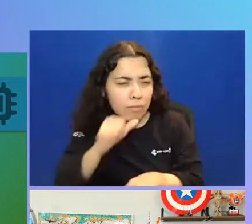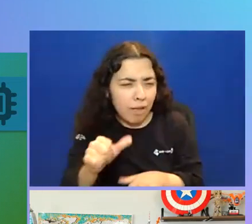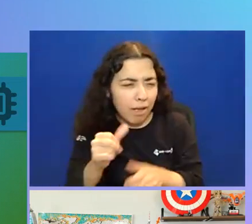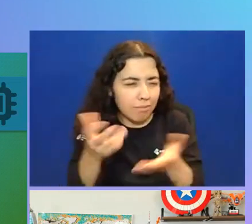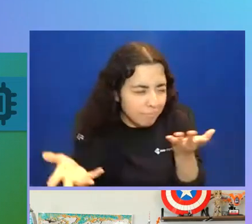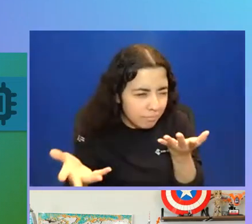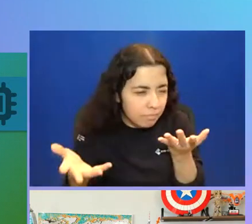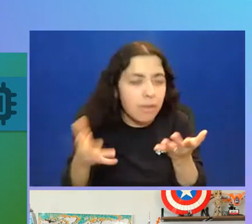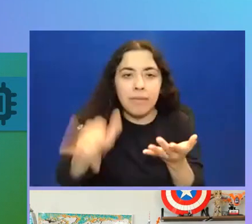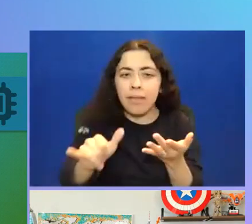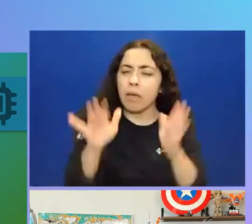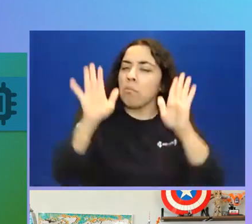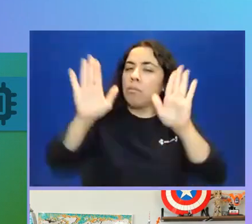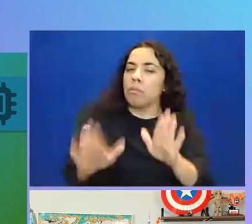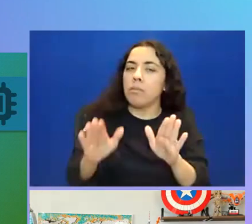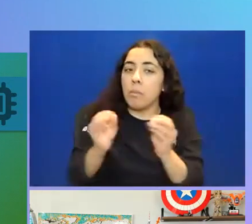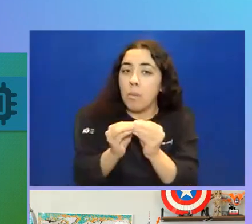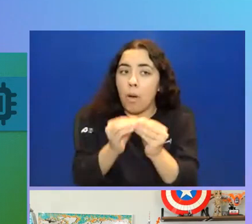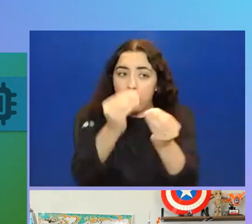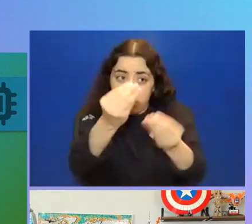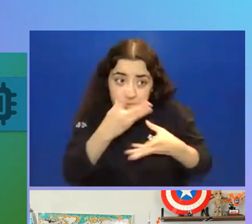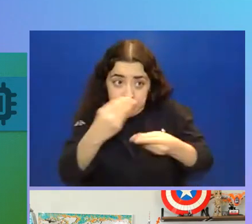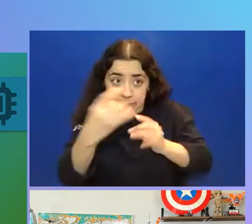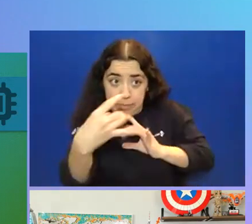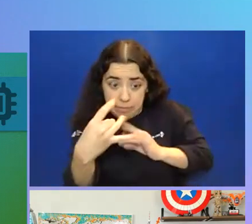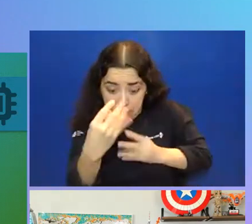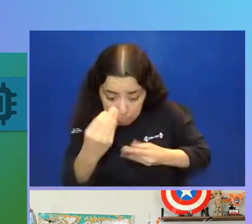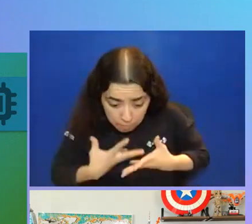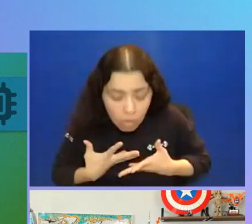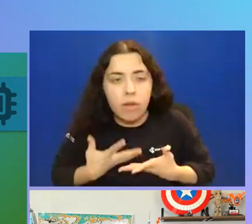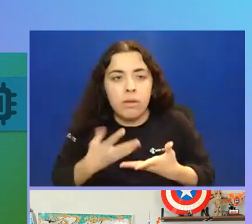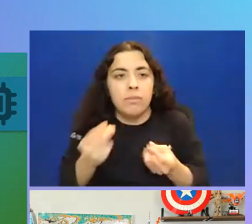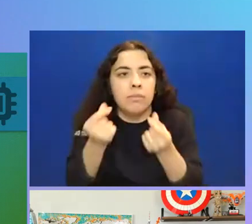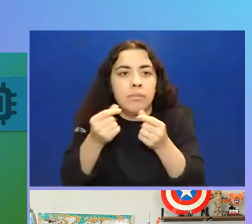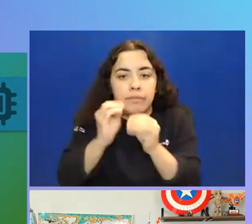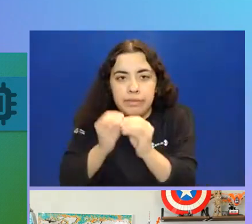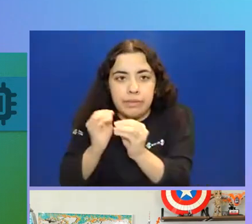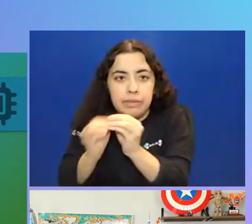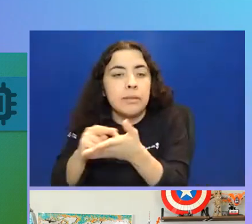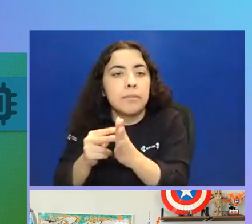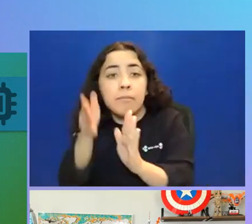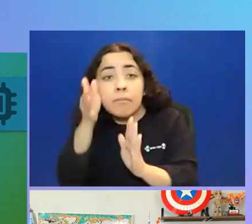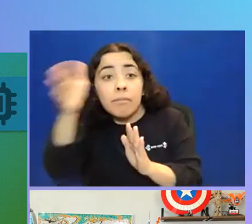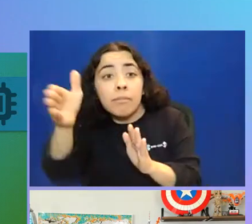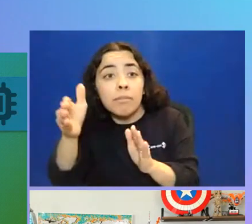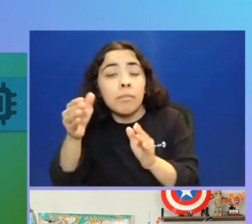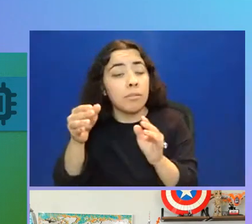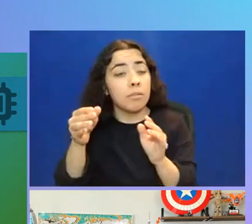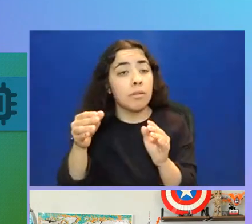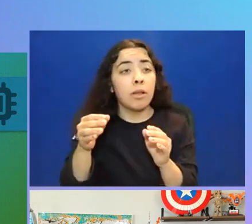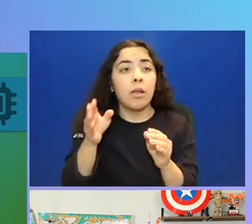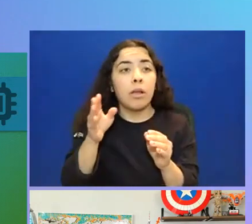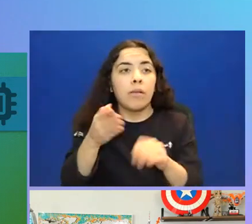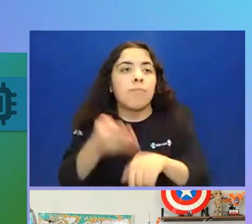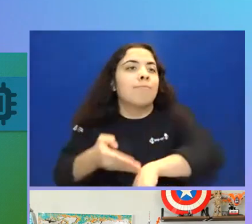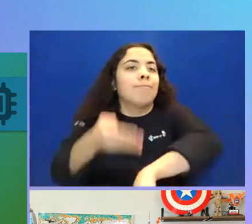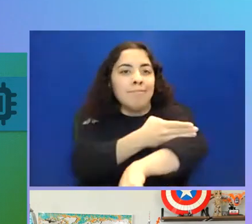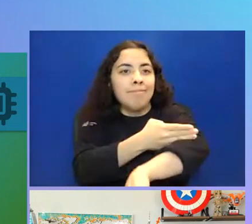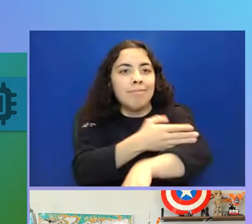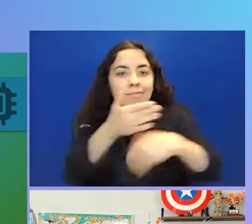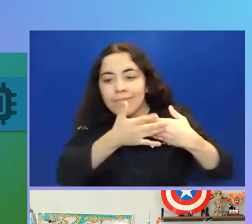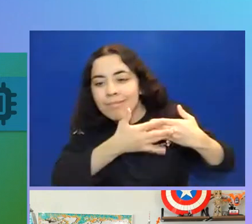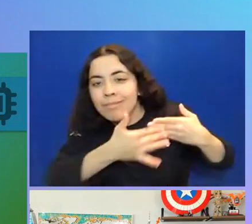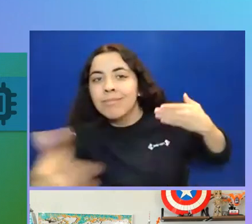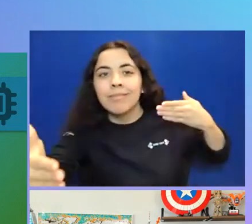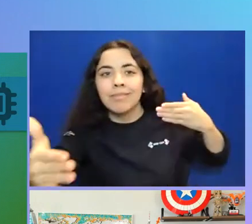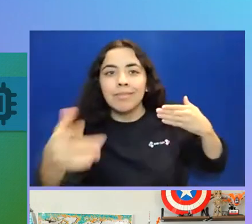great because the quicker they get that feedback, the quicker they can fix it, and the more likely they'll be to push good things to the hands of your